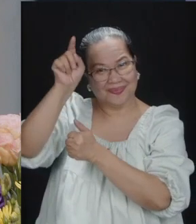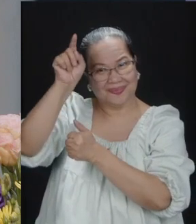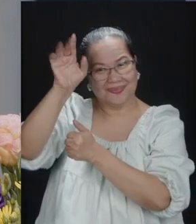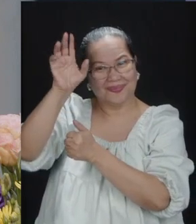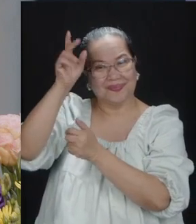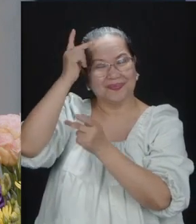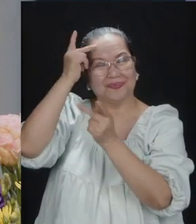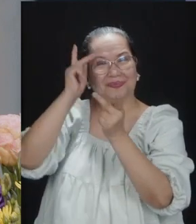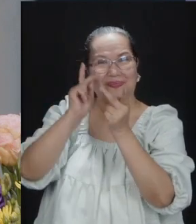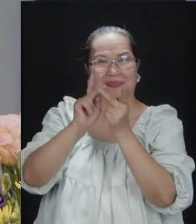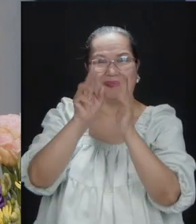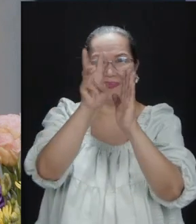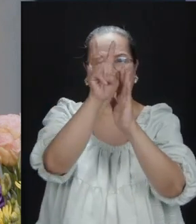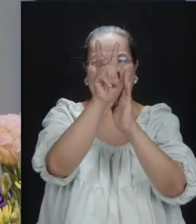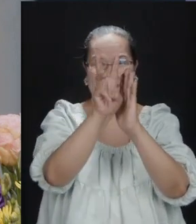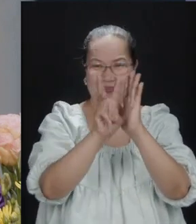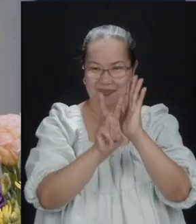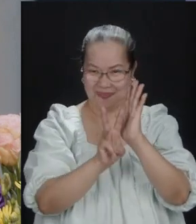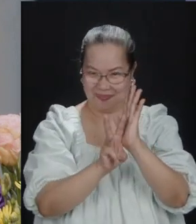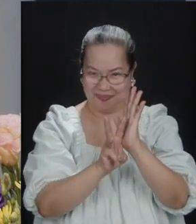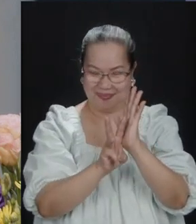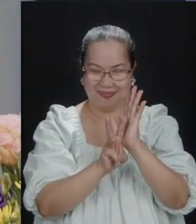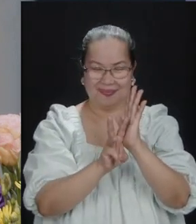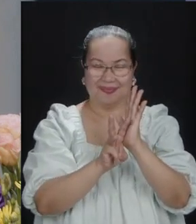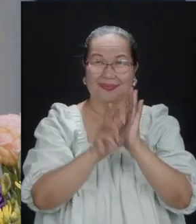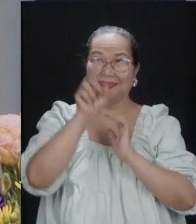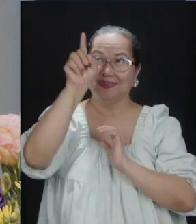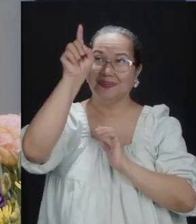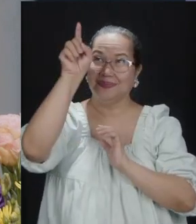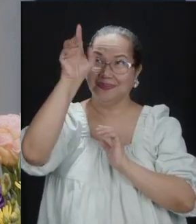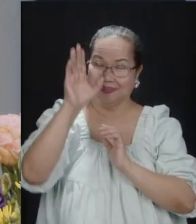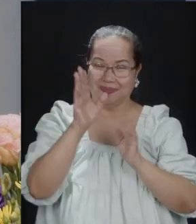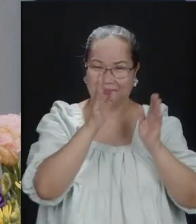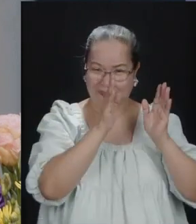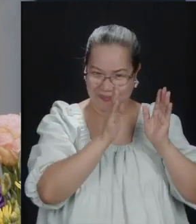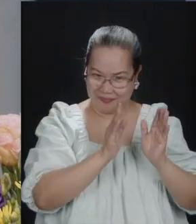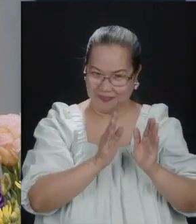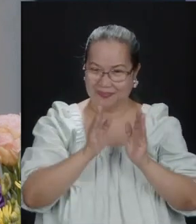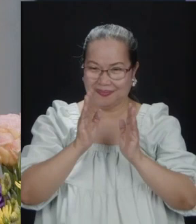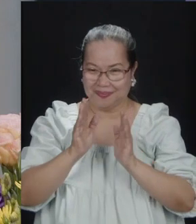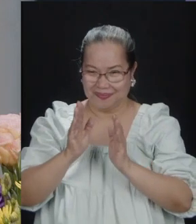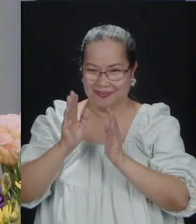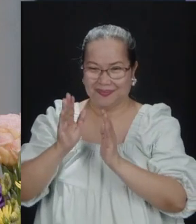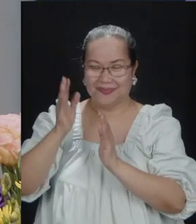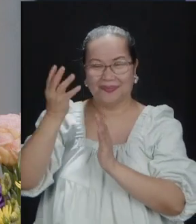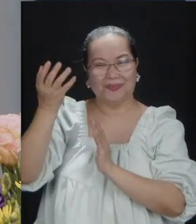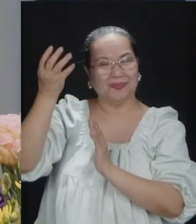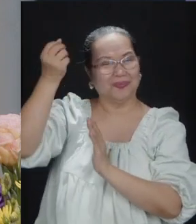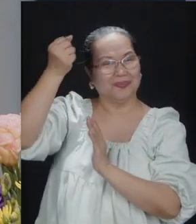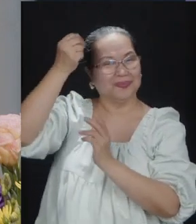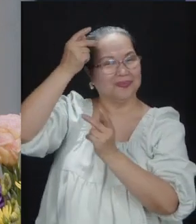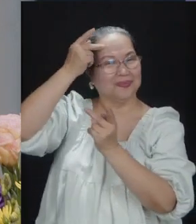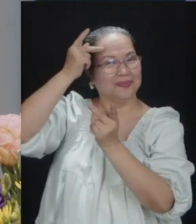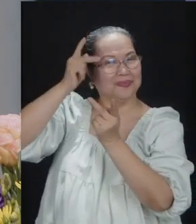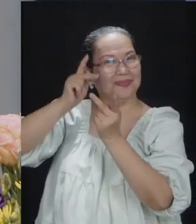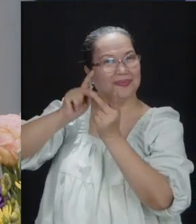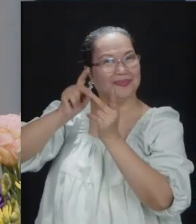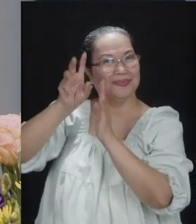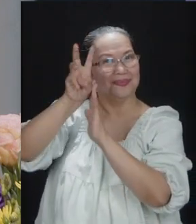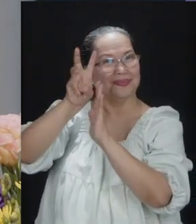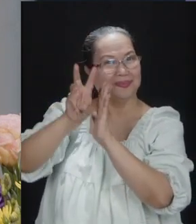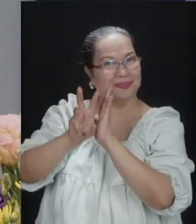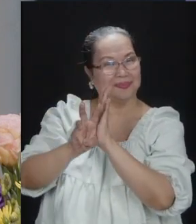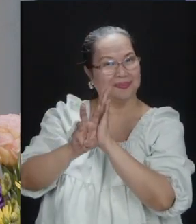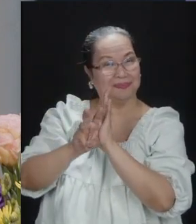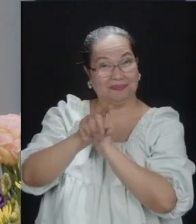will. God orchestrates our lives according to His purpose and will.